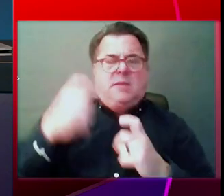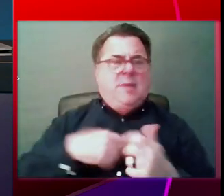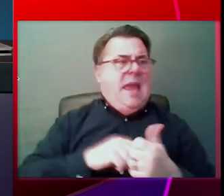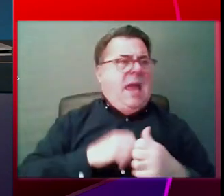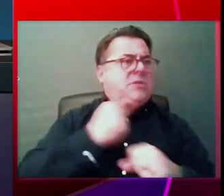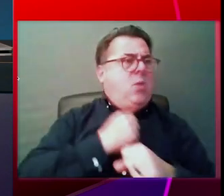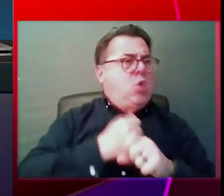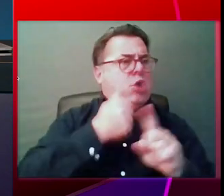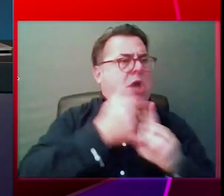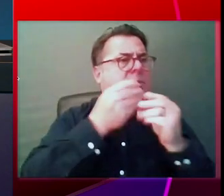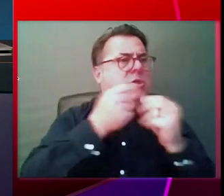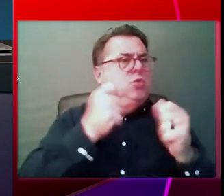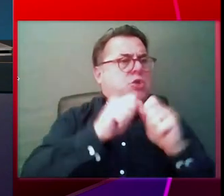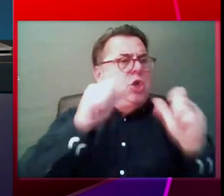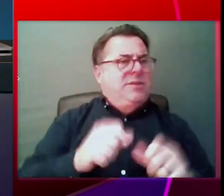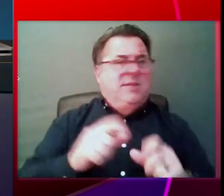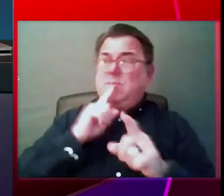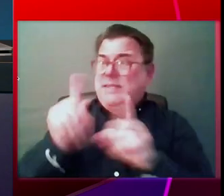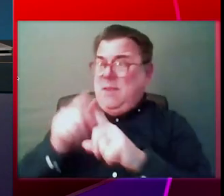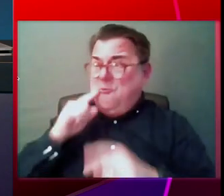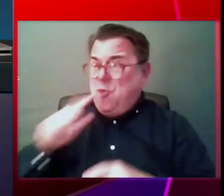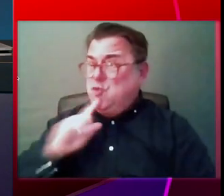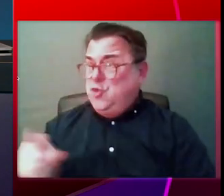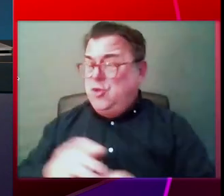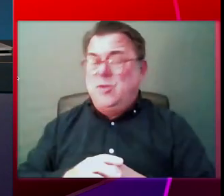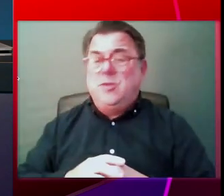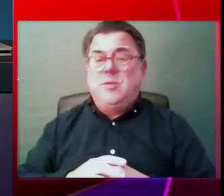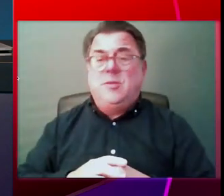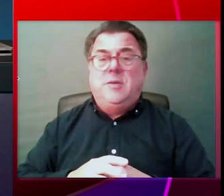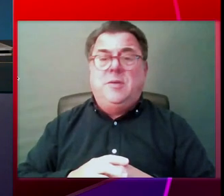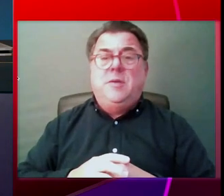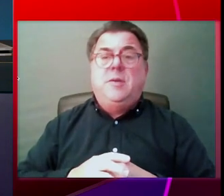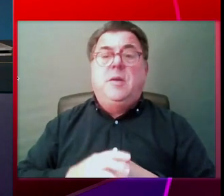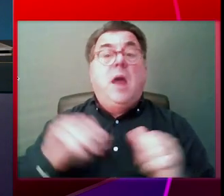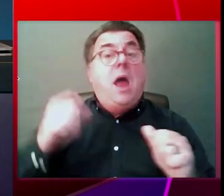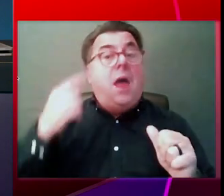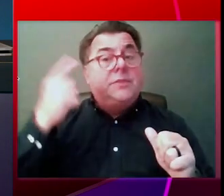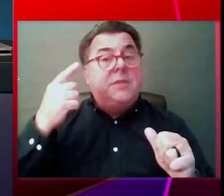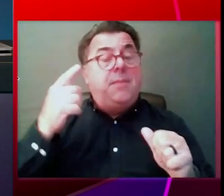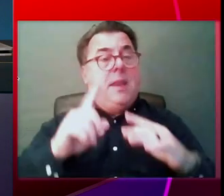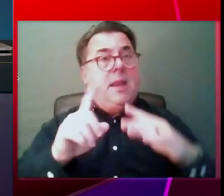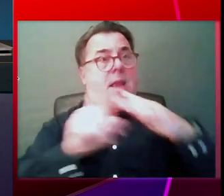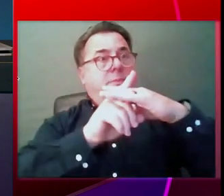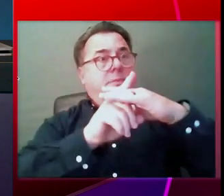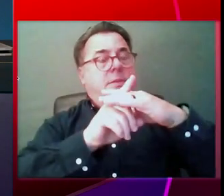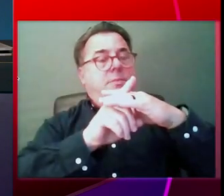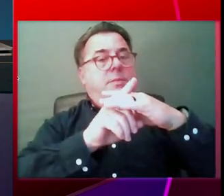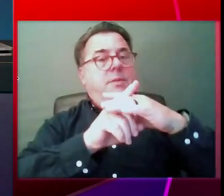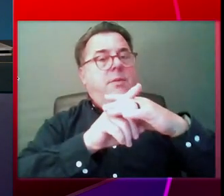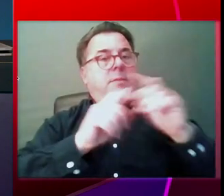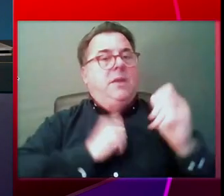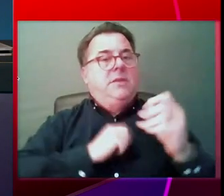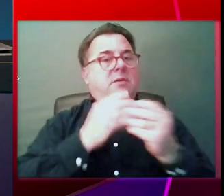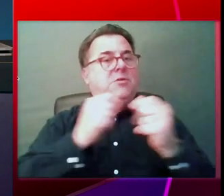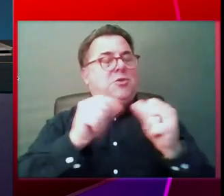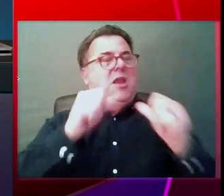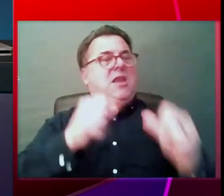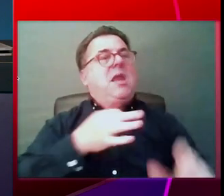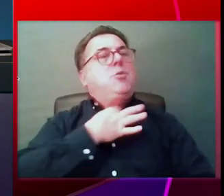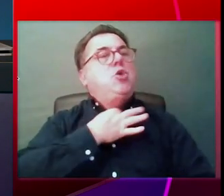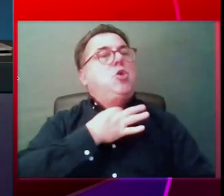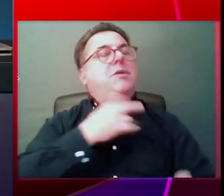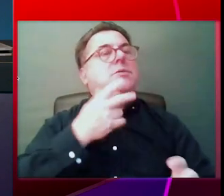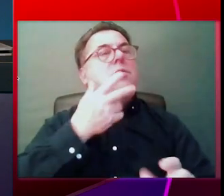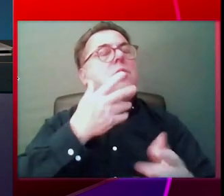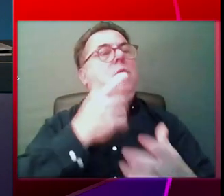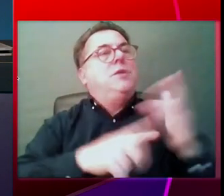Right. I'm sure you do too. Sure. So I guess another thing that comes to mind, as solutions architect, I'm always curious about best practices. So are